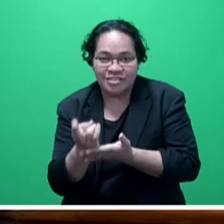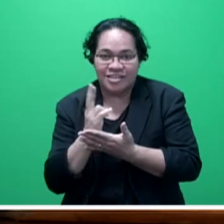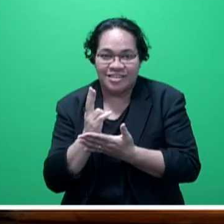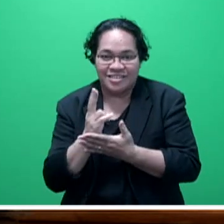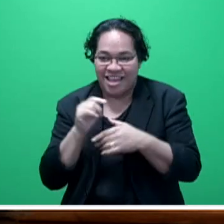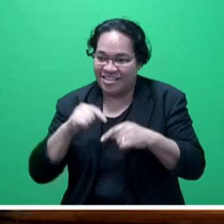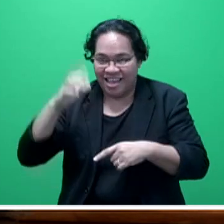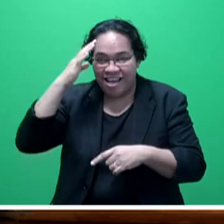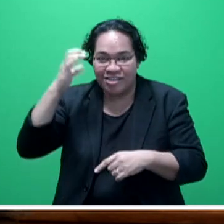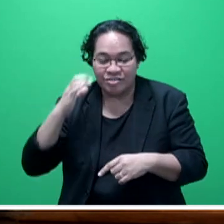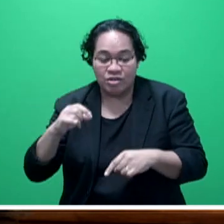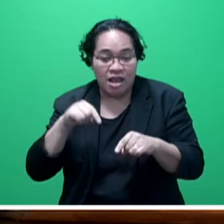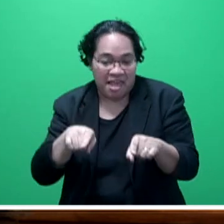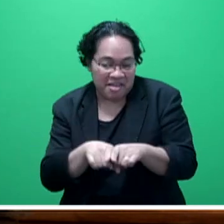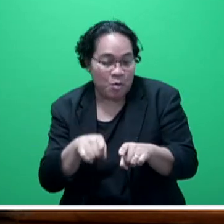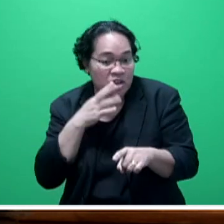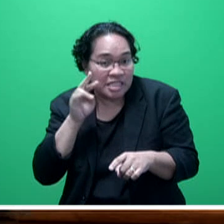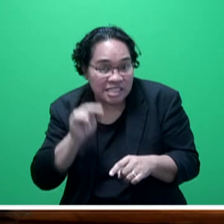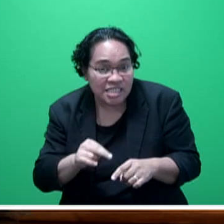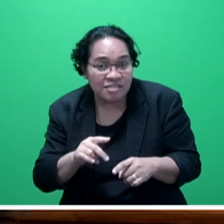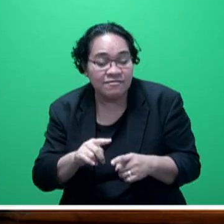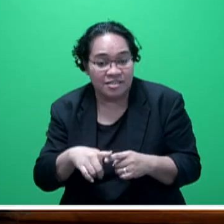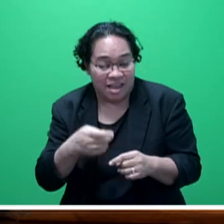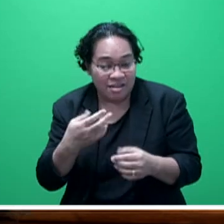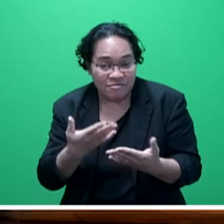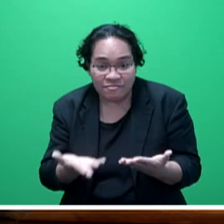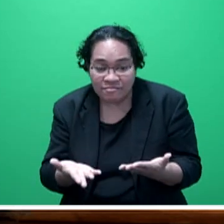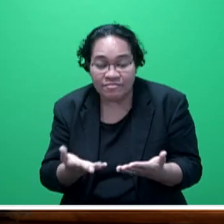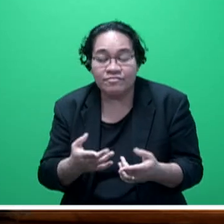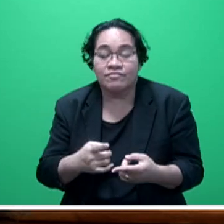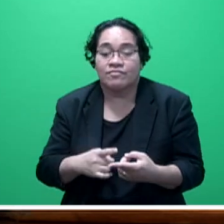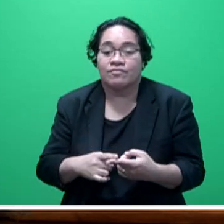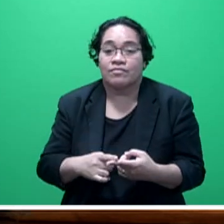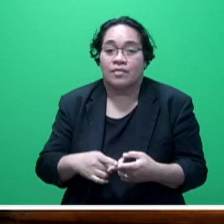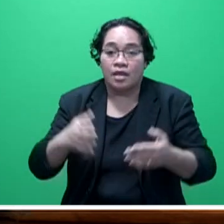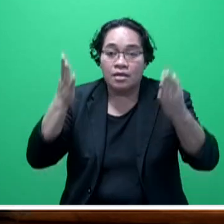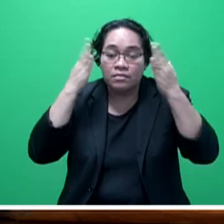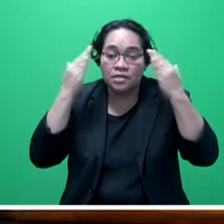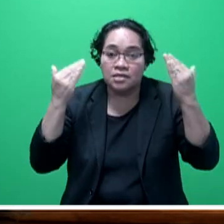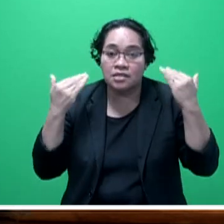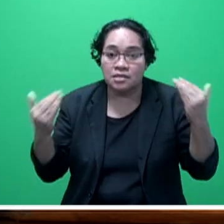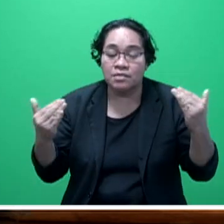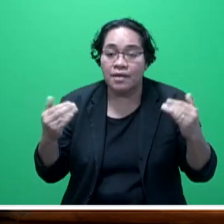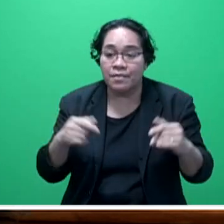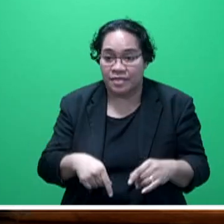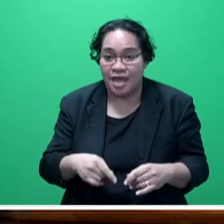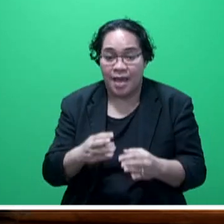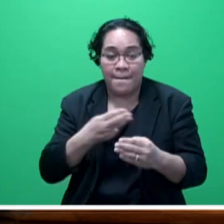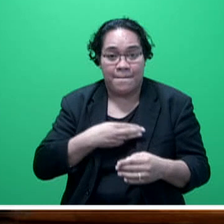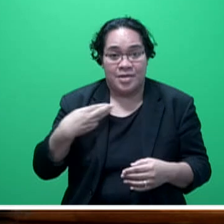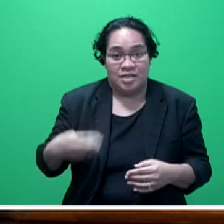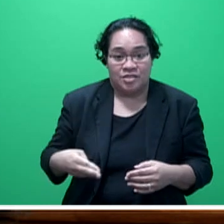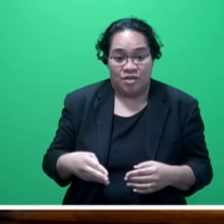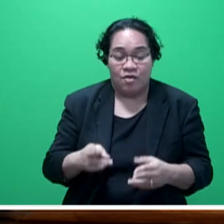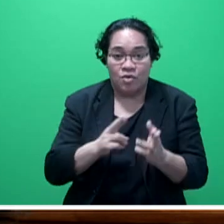during crisis and times of need. Mr. Speaker, sir, the Ministry of Rural and Maritime Development